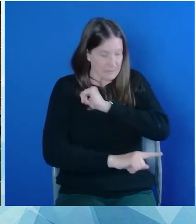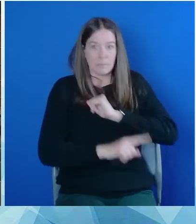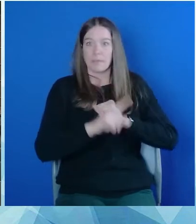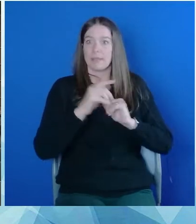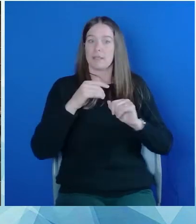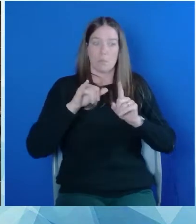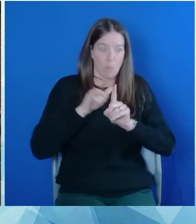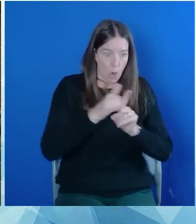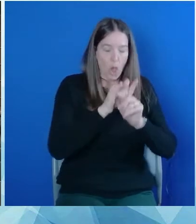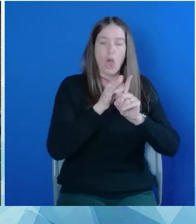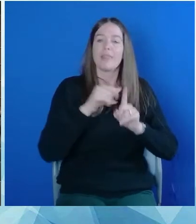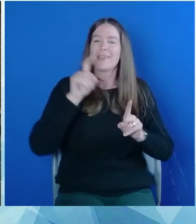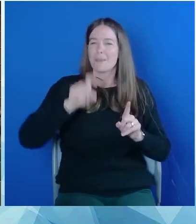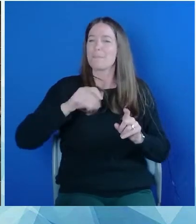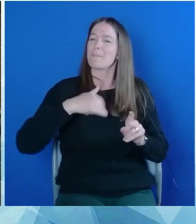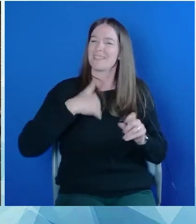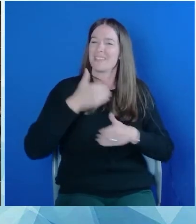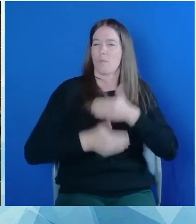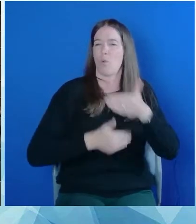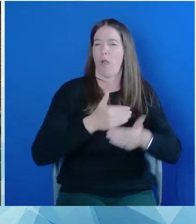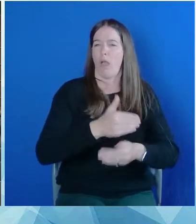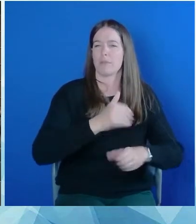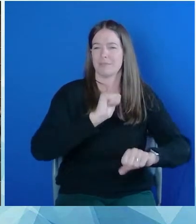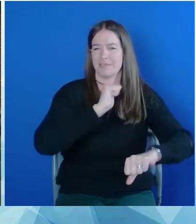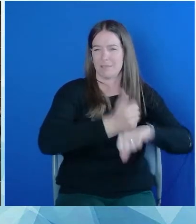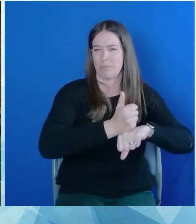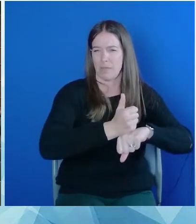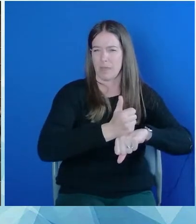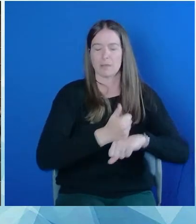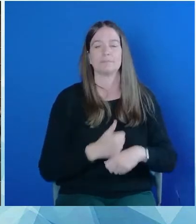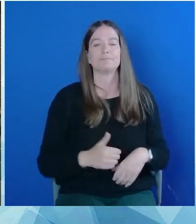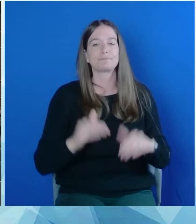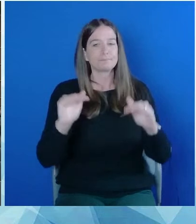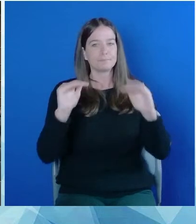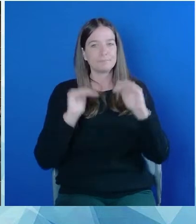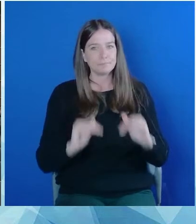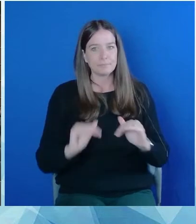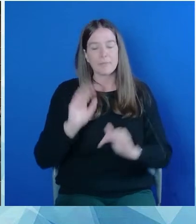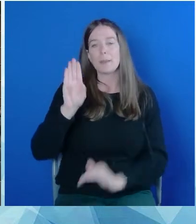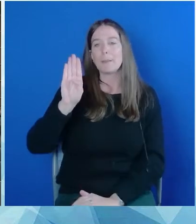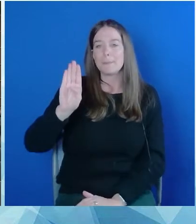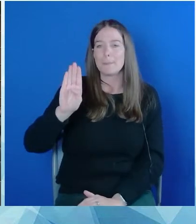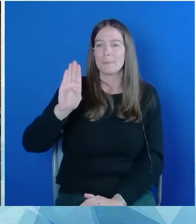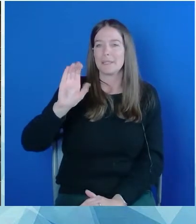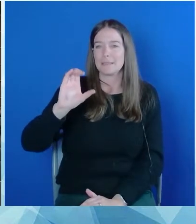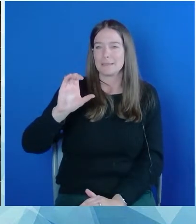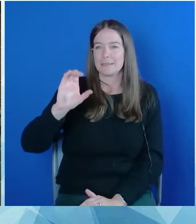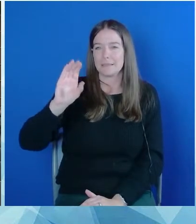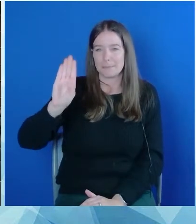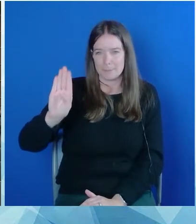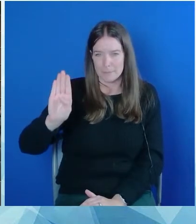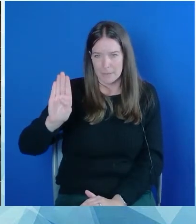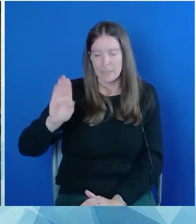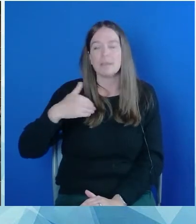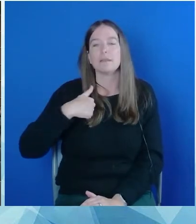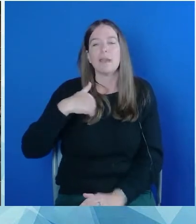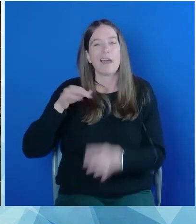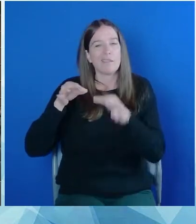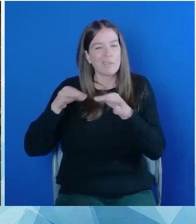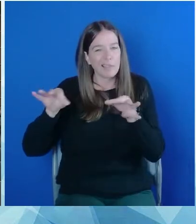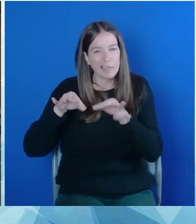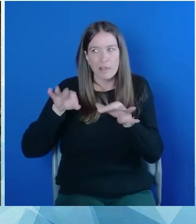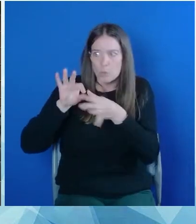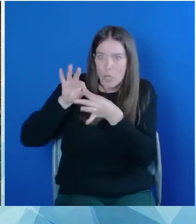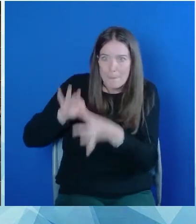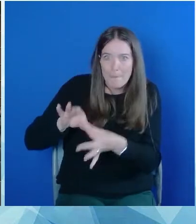procedure in place on dealing with that. BCB is the next policy I'd like to address. There is language about conflict of interest,